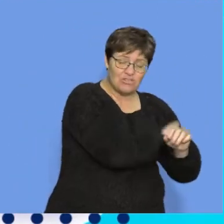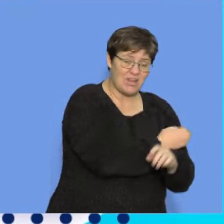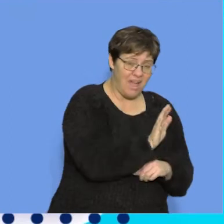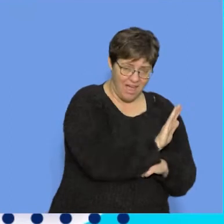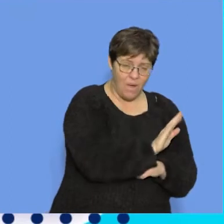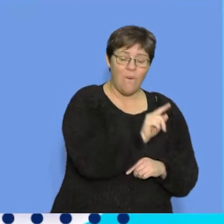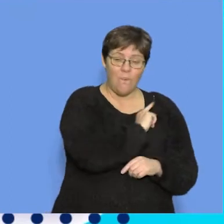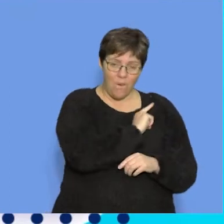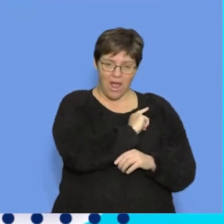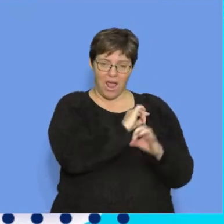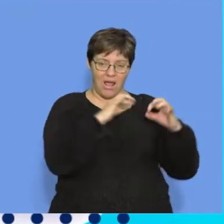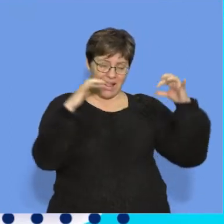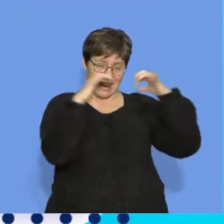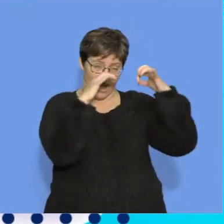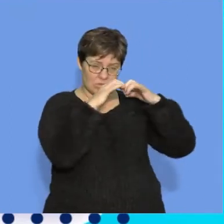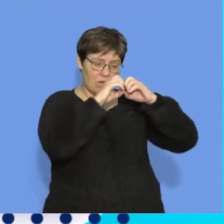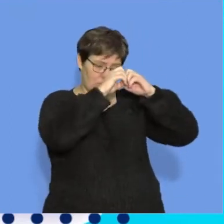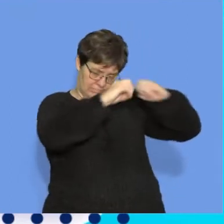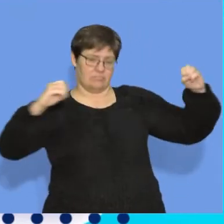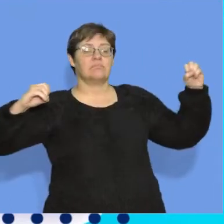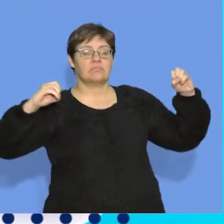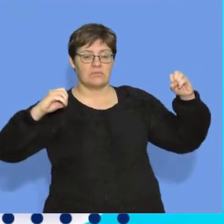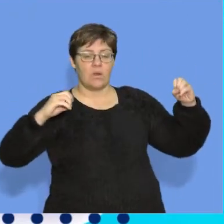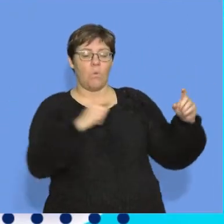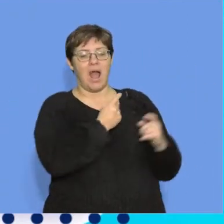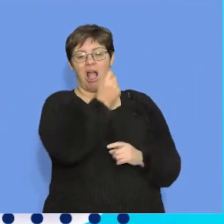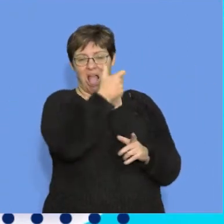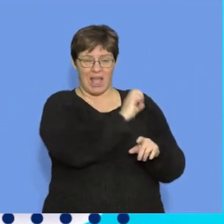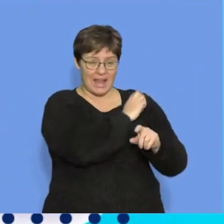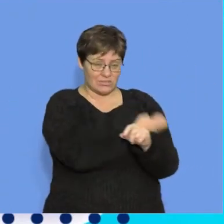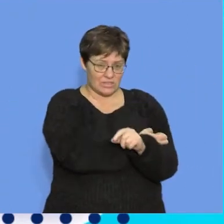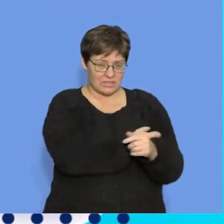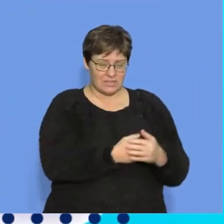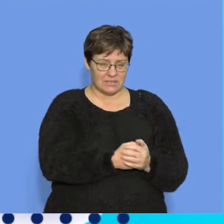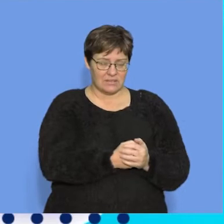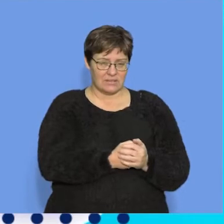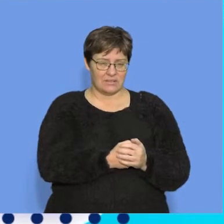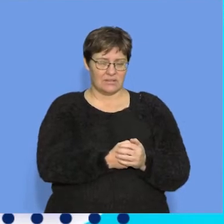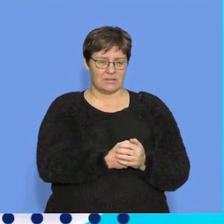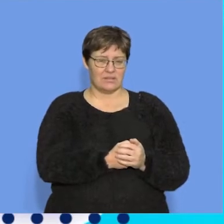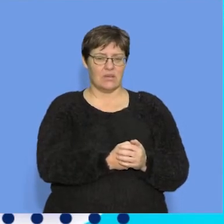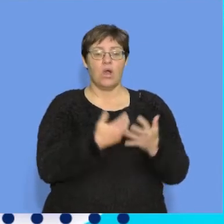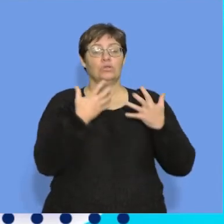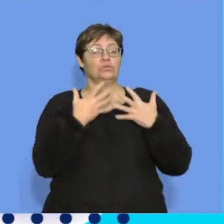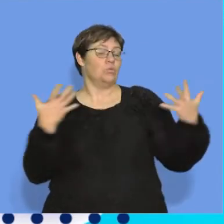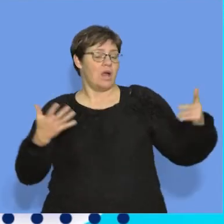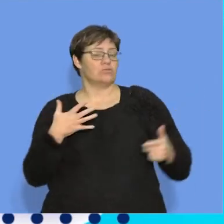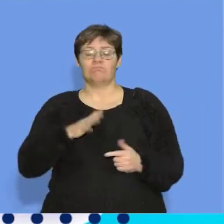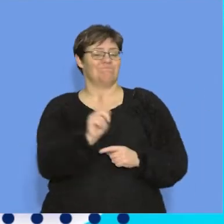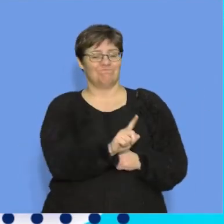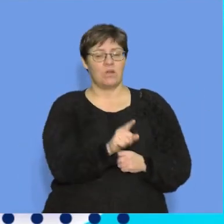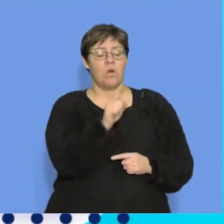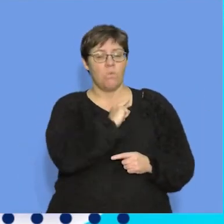because the electron clouds would repel each other if they had too little kinetic energy. They mustn't have too much because then